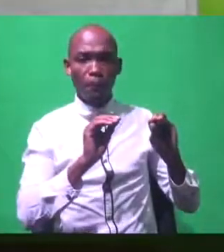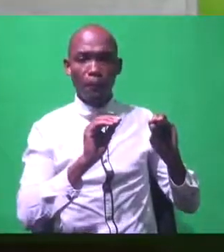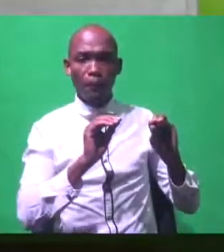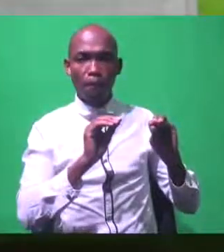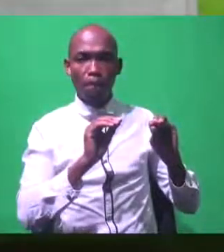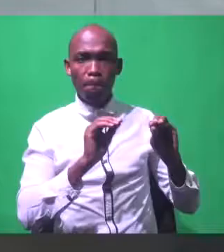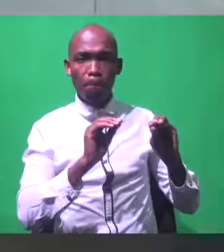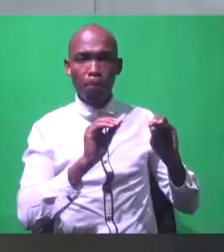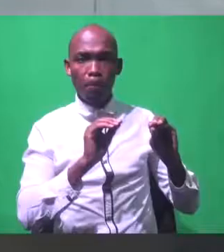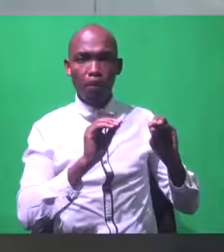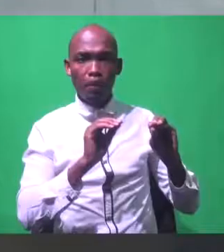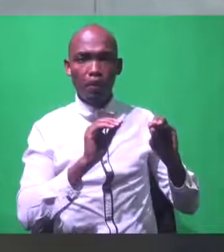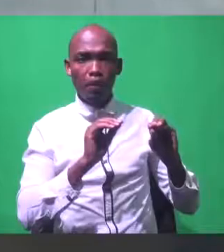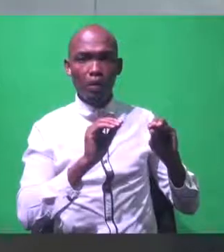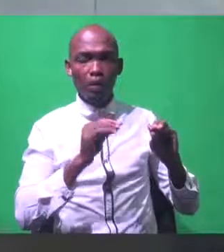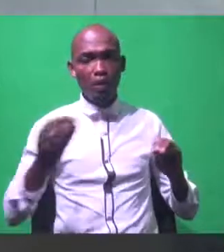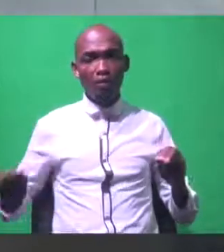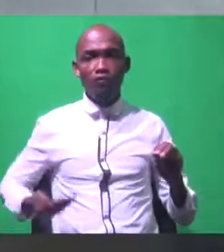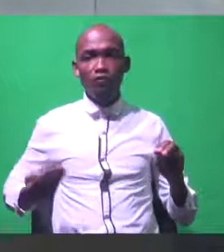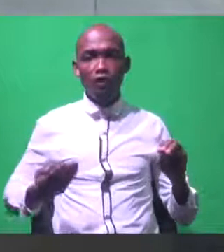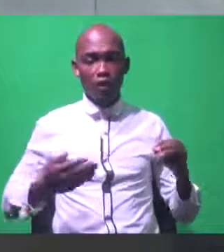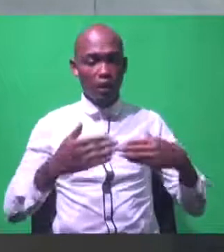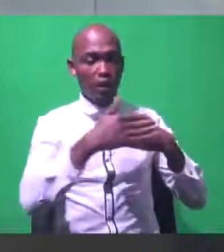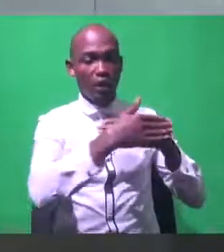in foreign